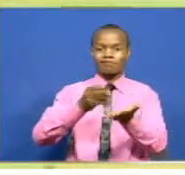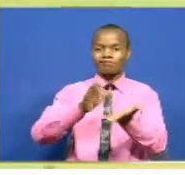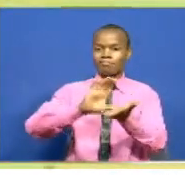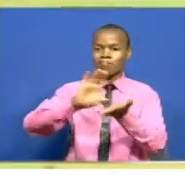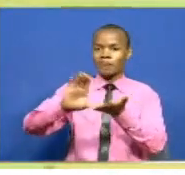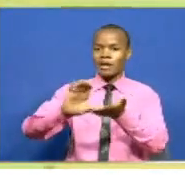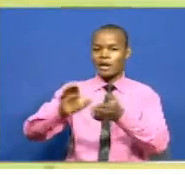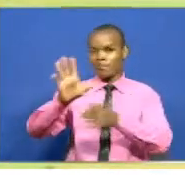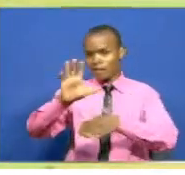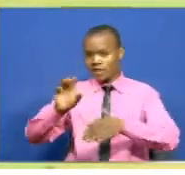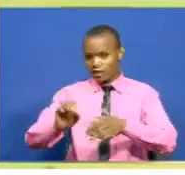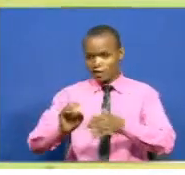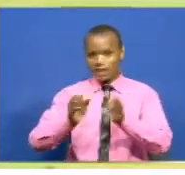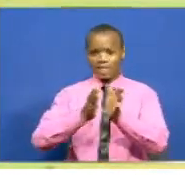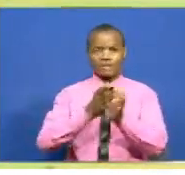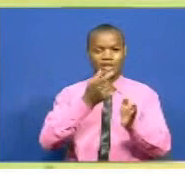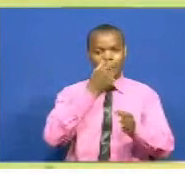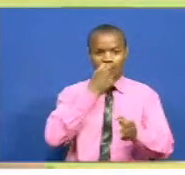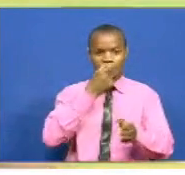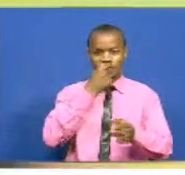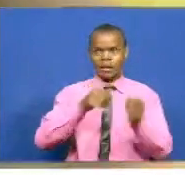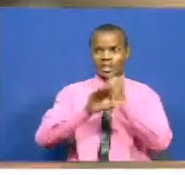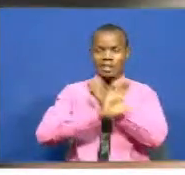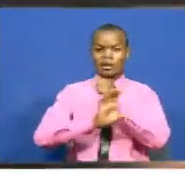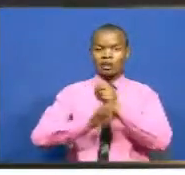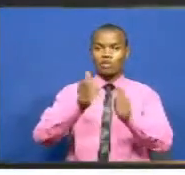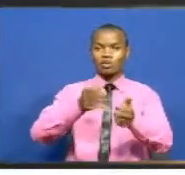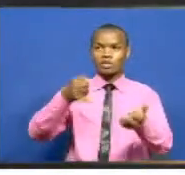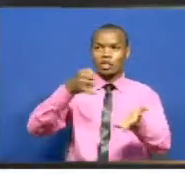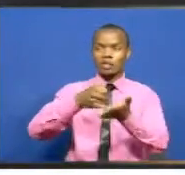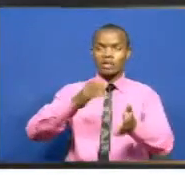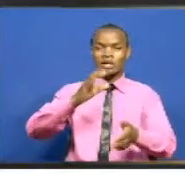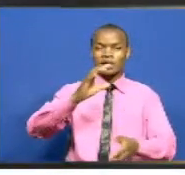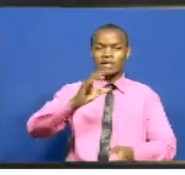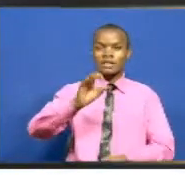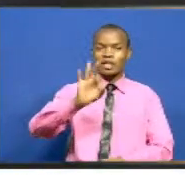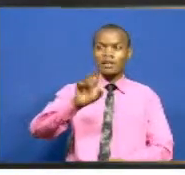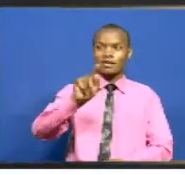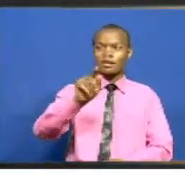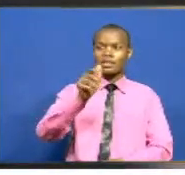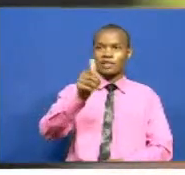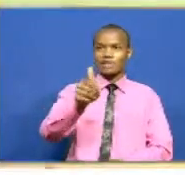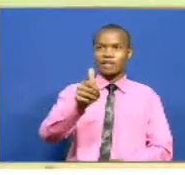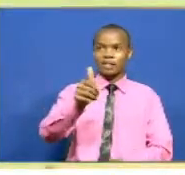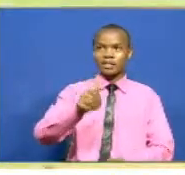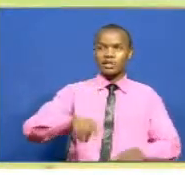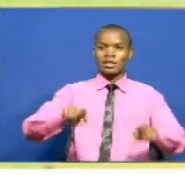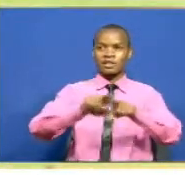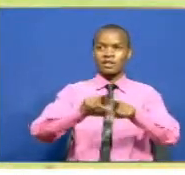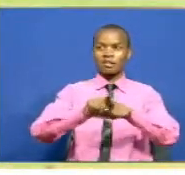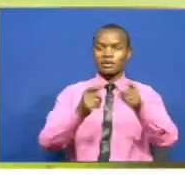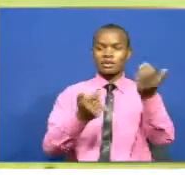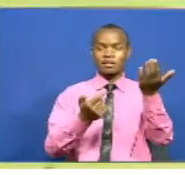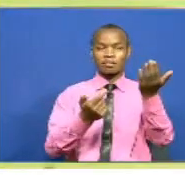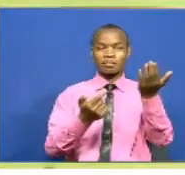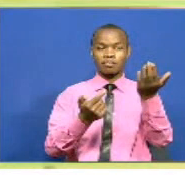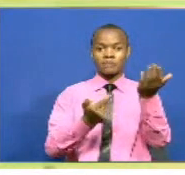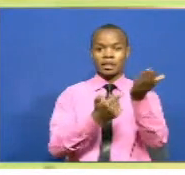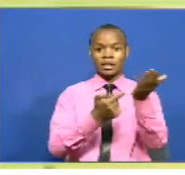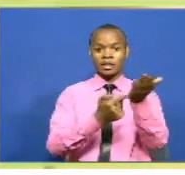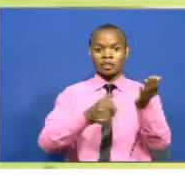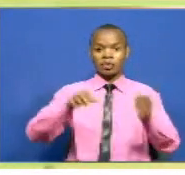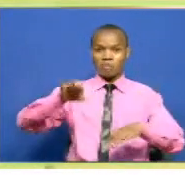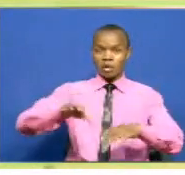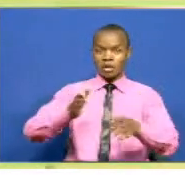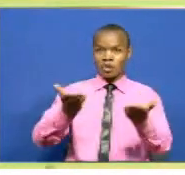different countries that are part of the CFTA and also the single digital market that we're